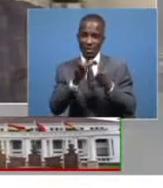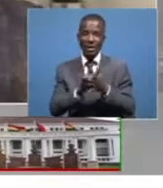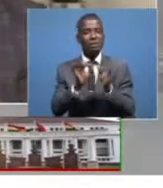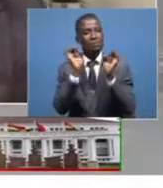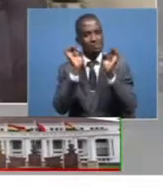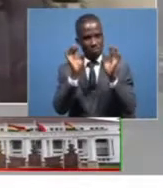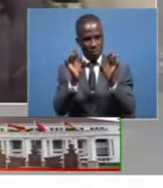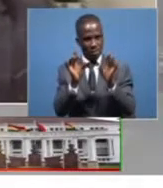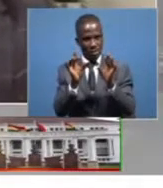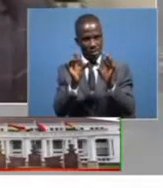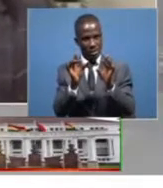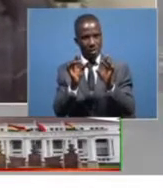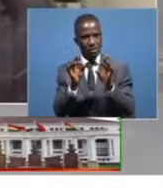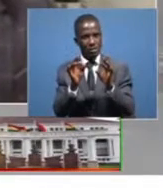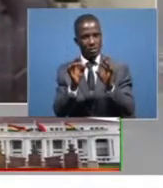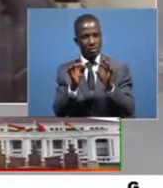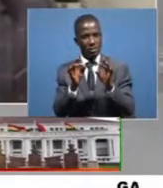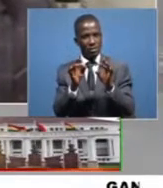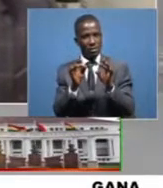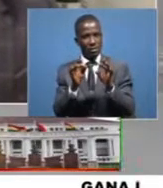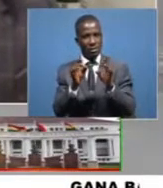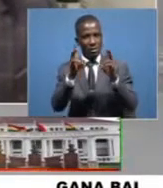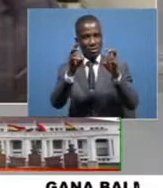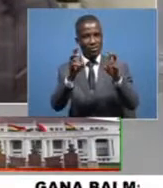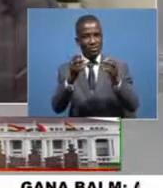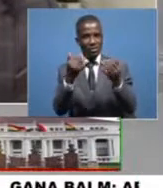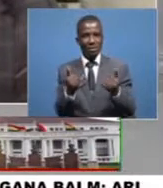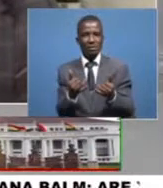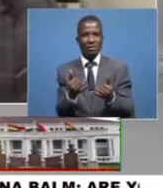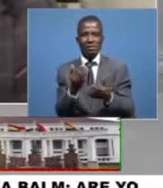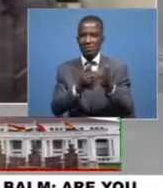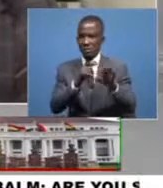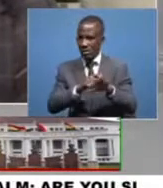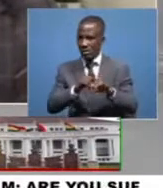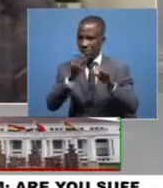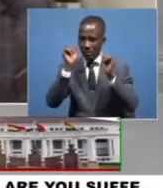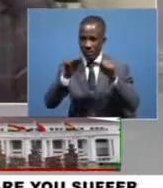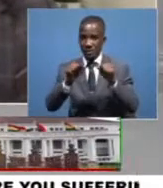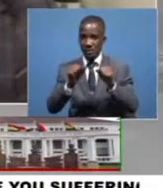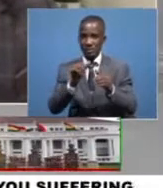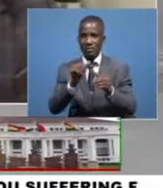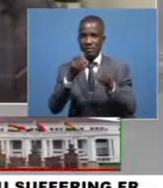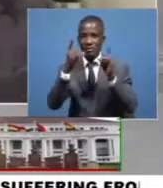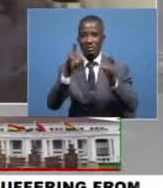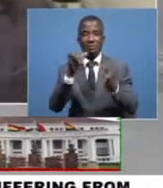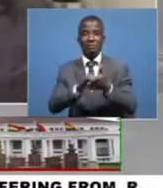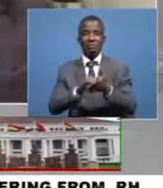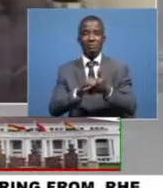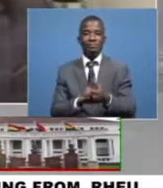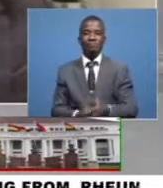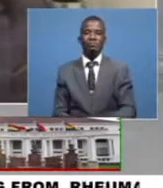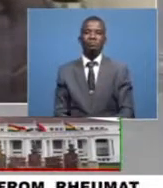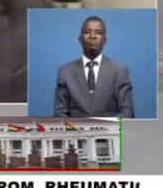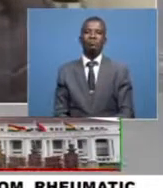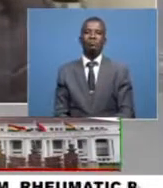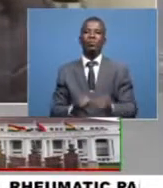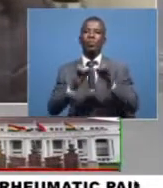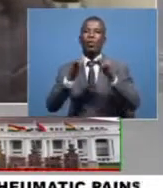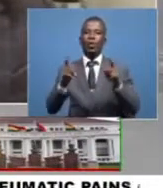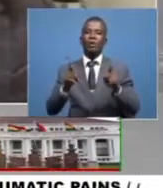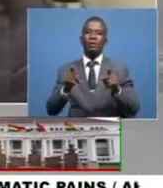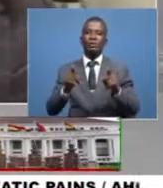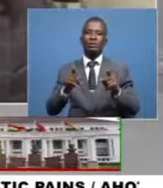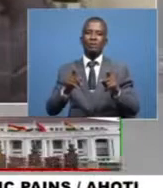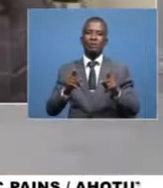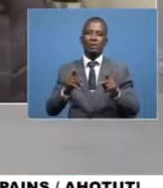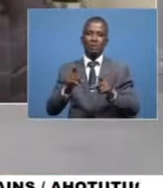is what it is. It's possible for you to take such a step. All right. Doc, we have to go for a quick break. When